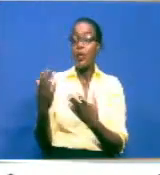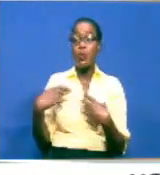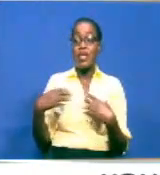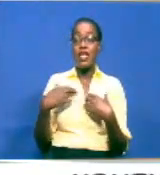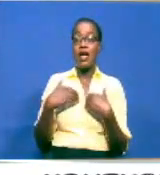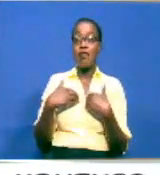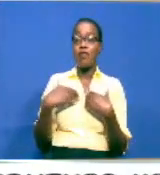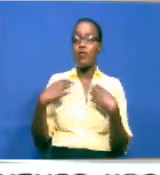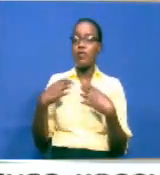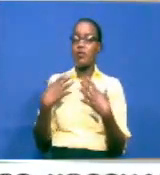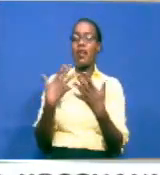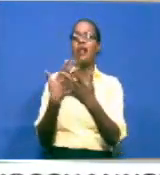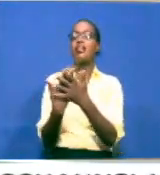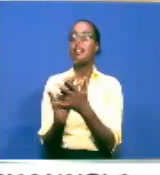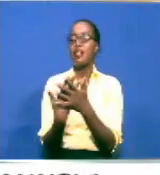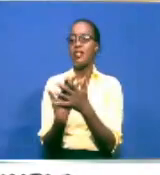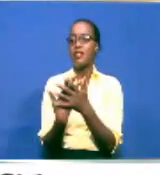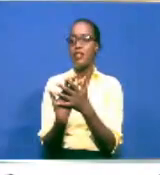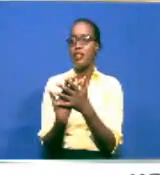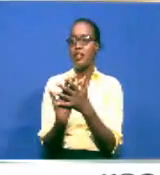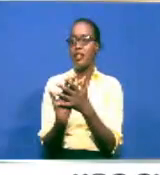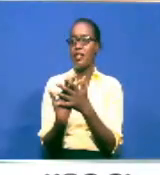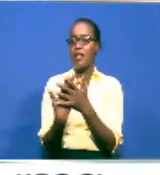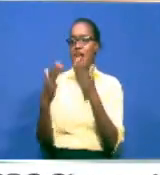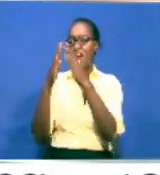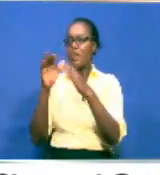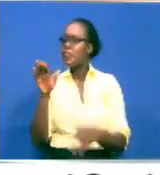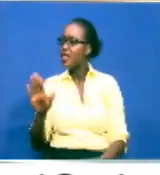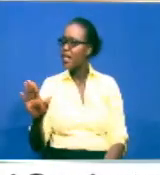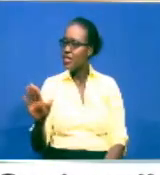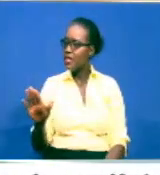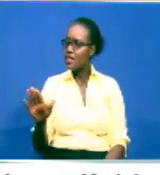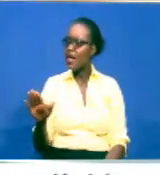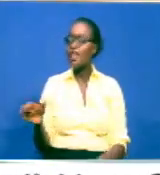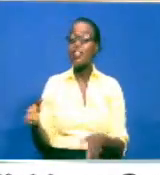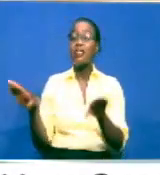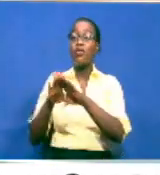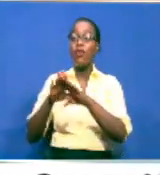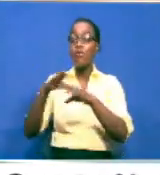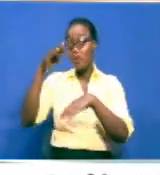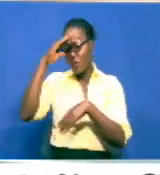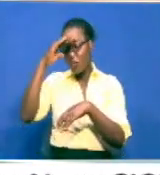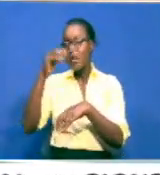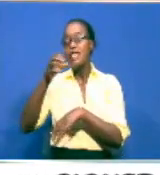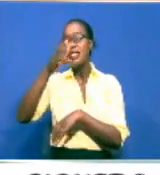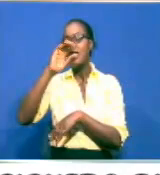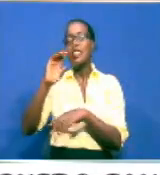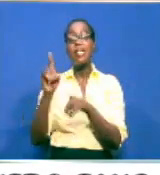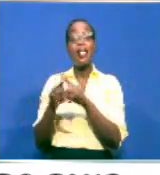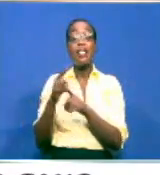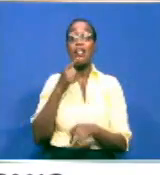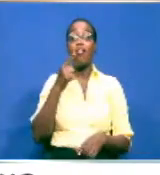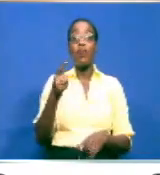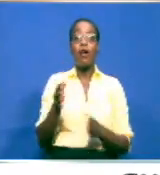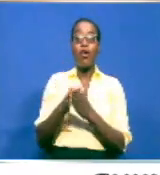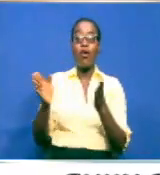arrested. Of course, in houses, in closed pubs, drinking, and of course, the directive of opening